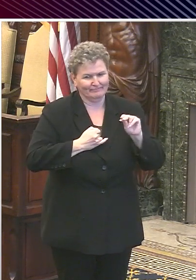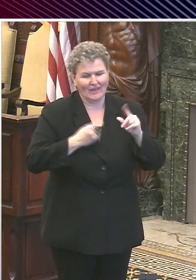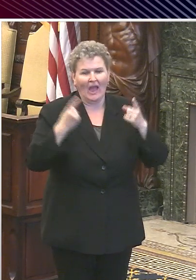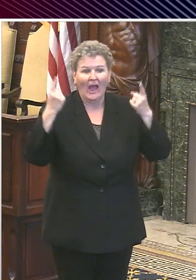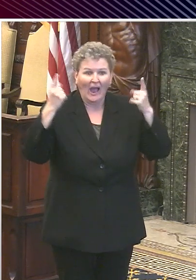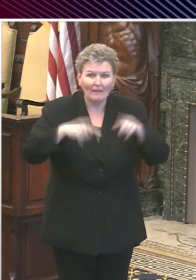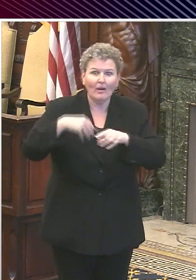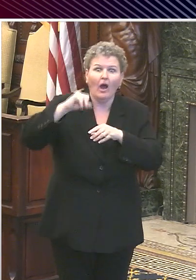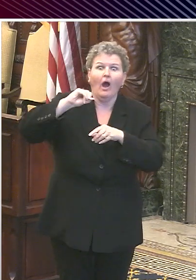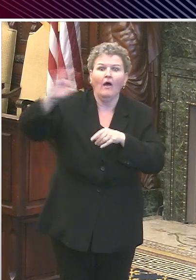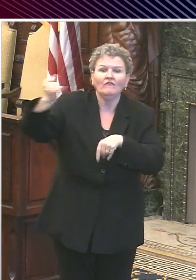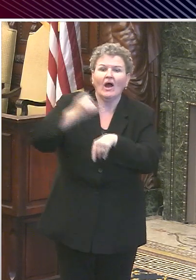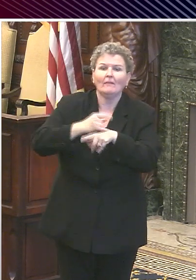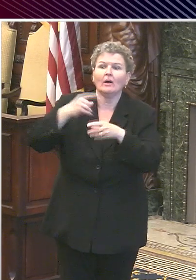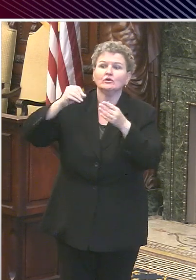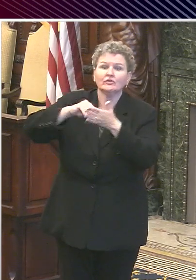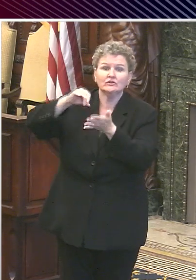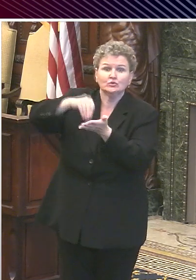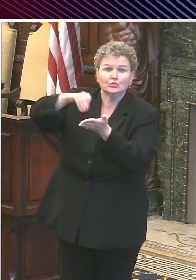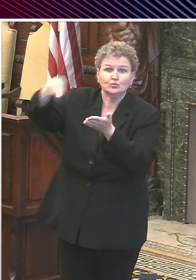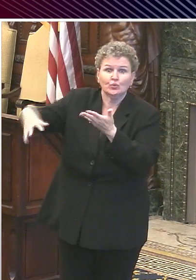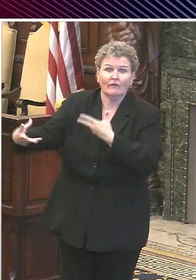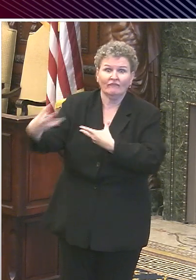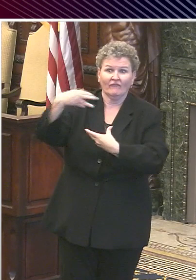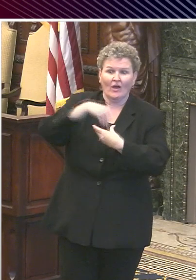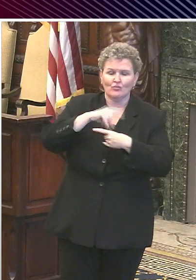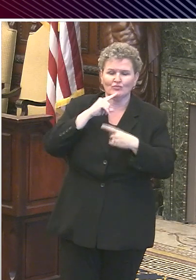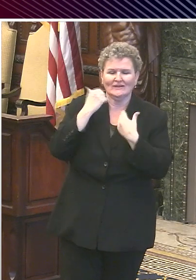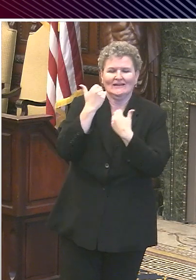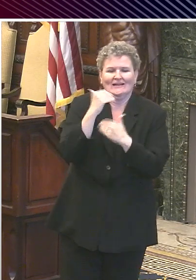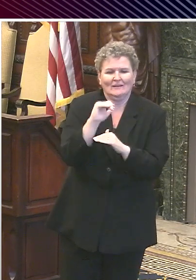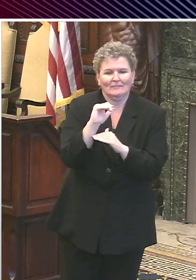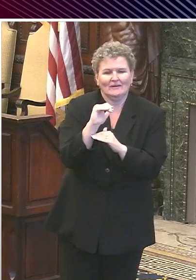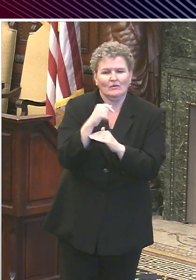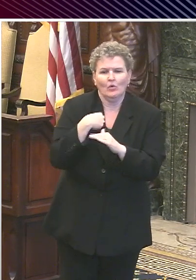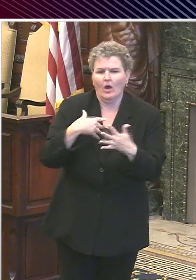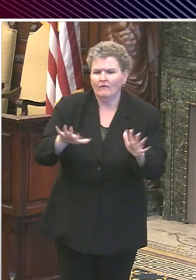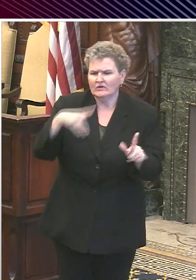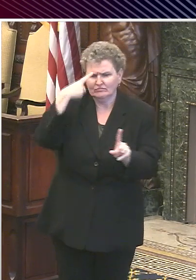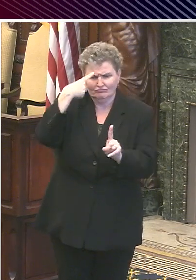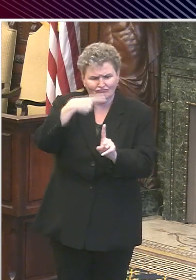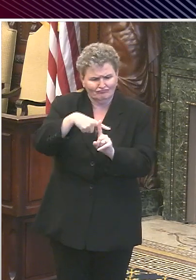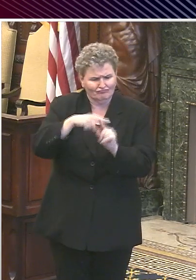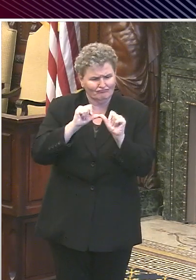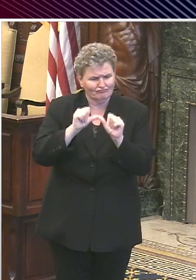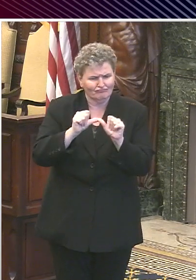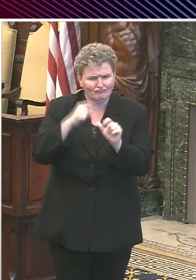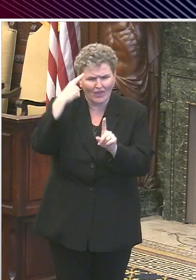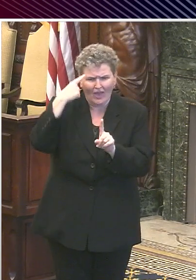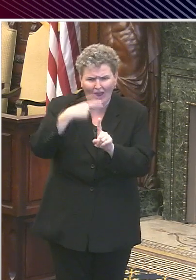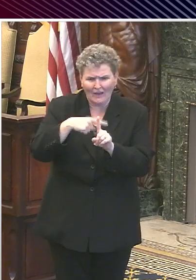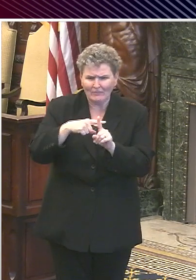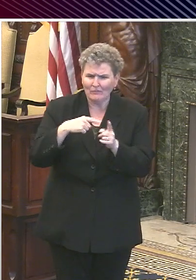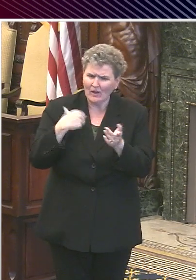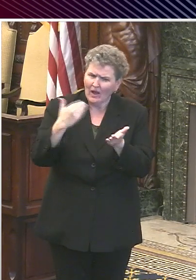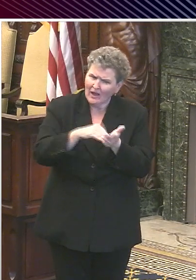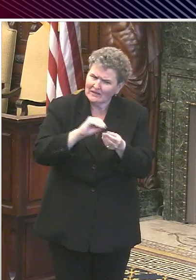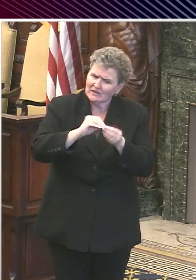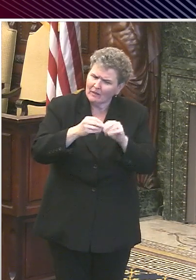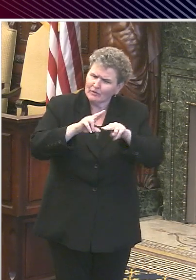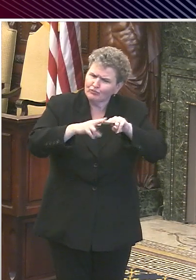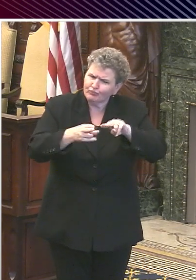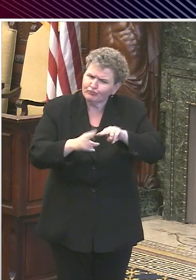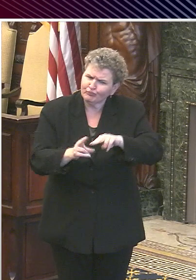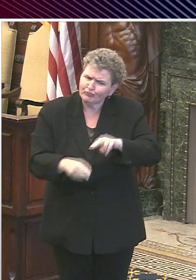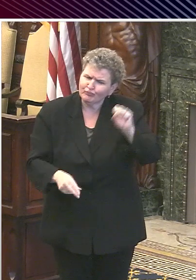this, and it does. We're optimistic right now that the numbers appear to be subsiding. So I think it